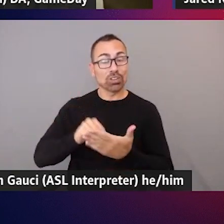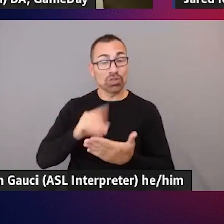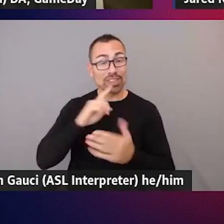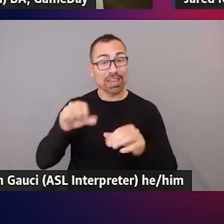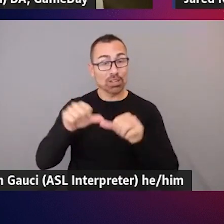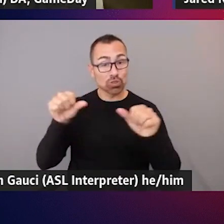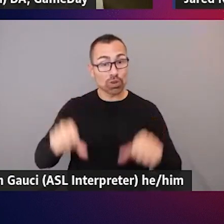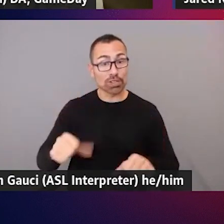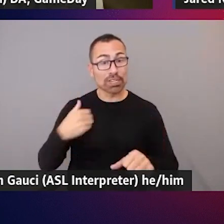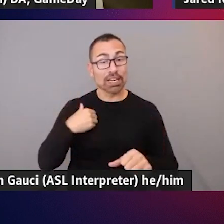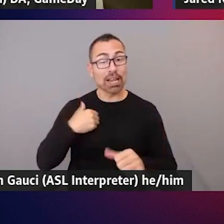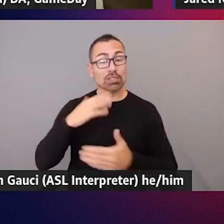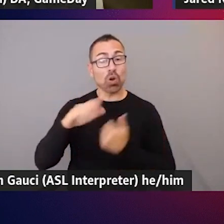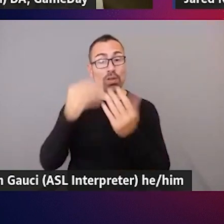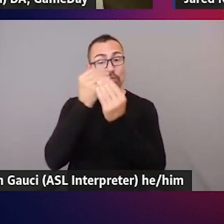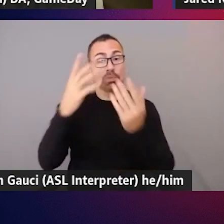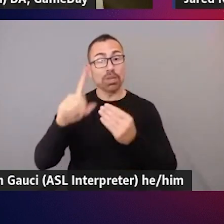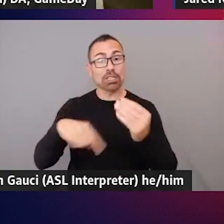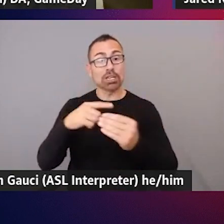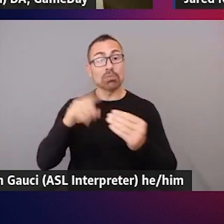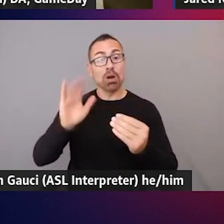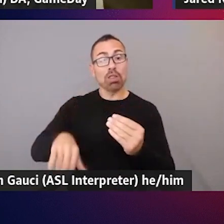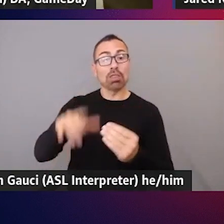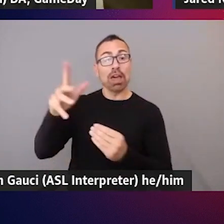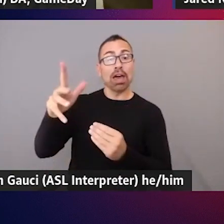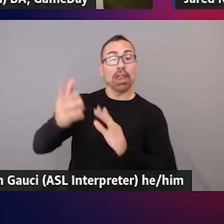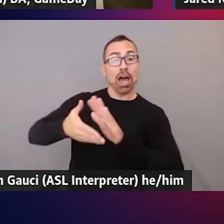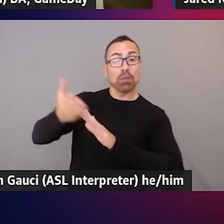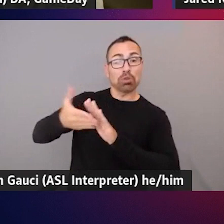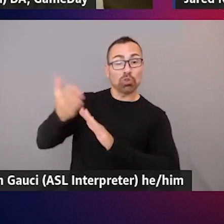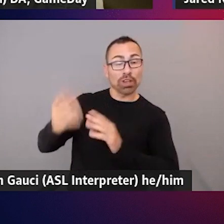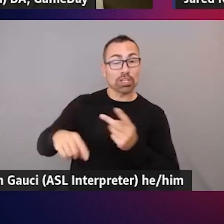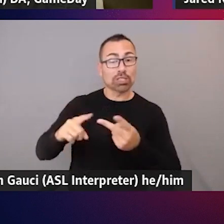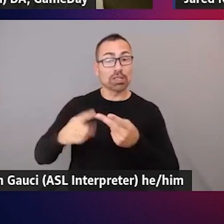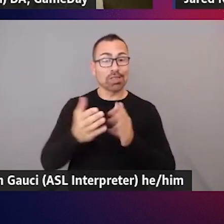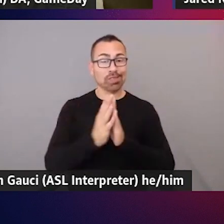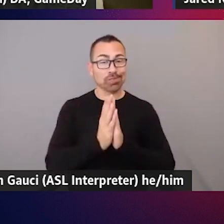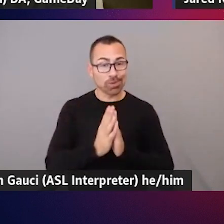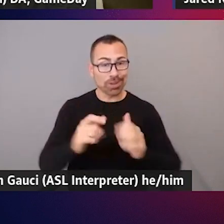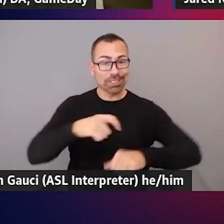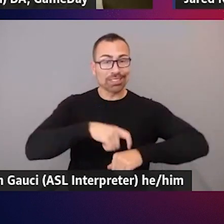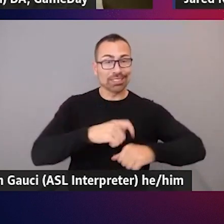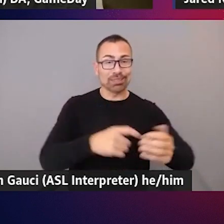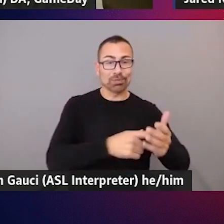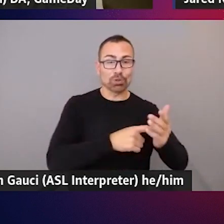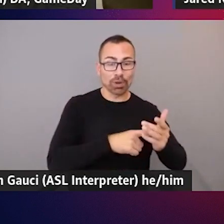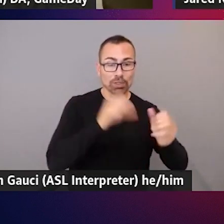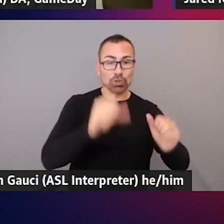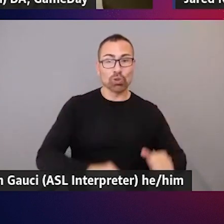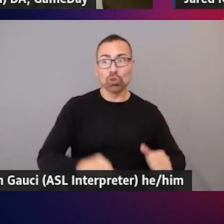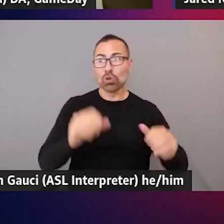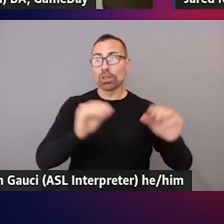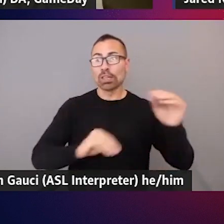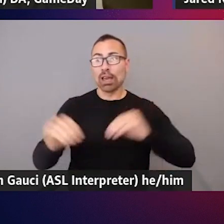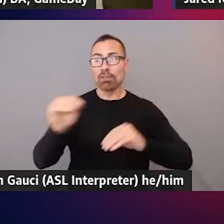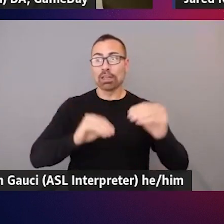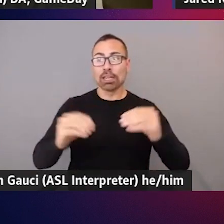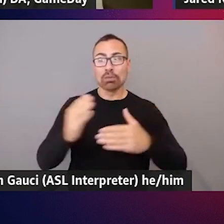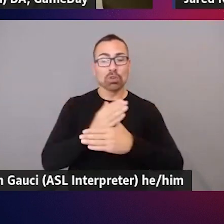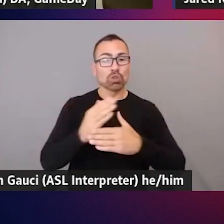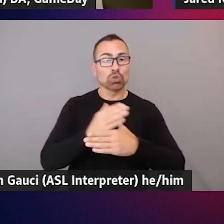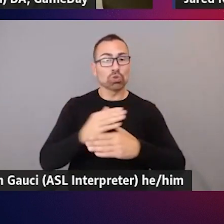given operation, the request, the time that it took, so that you can navigate between metrics and you can use logs and insights to slice and